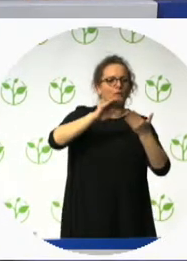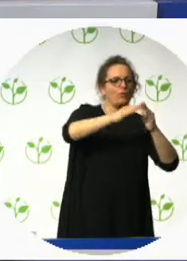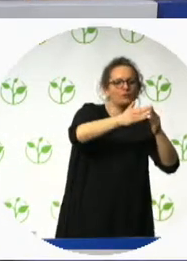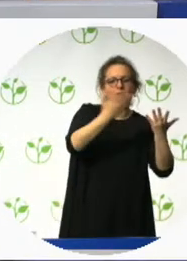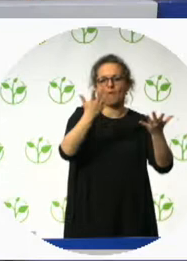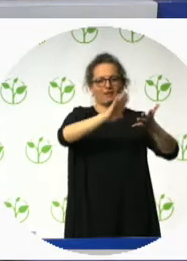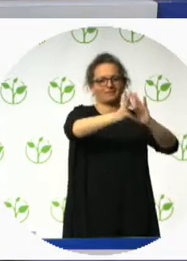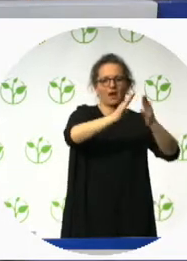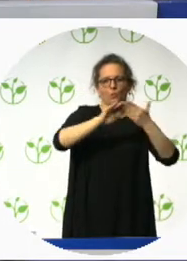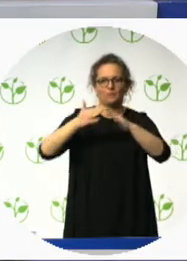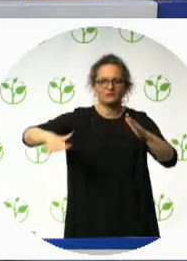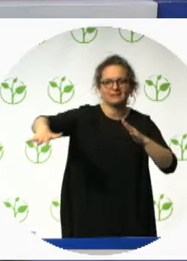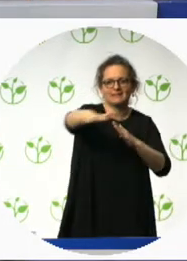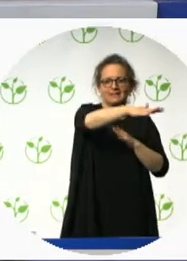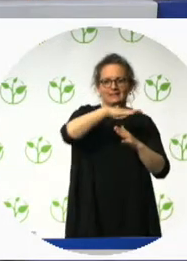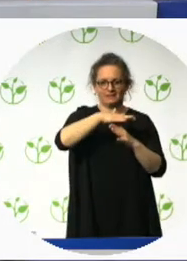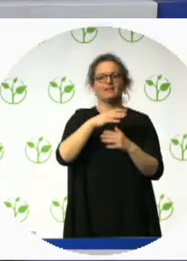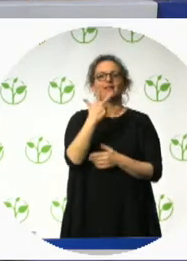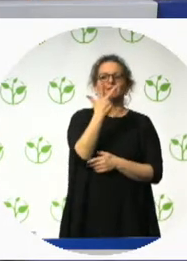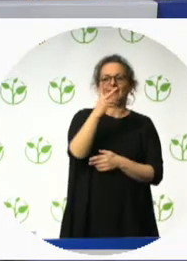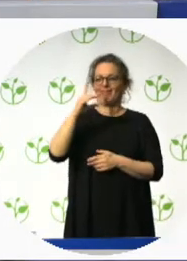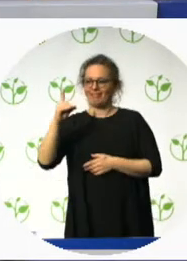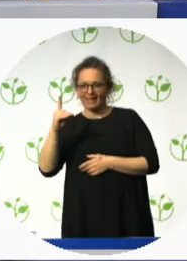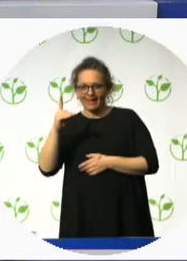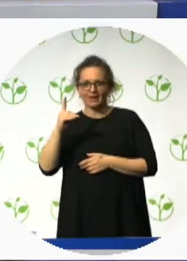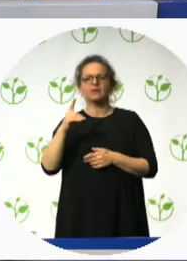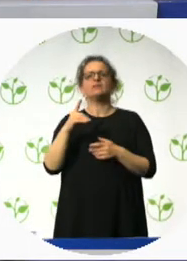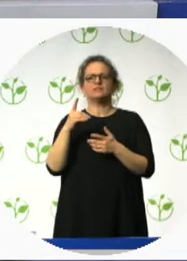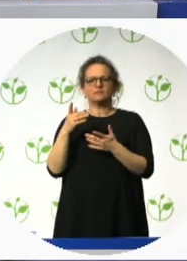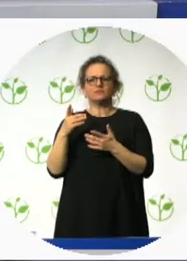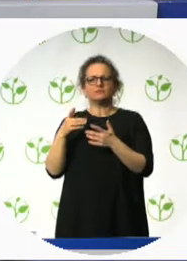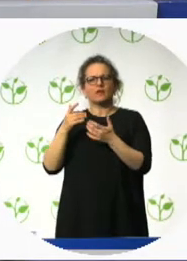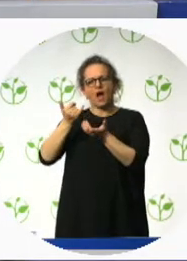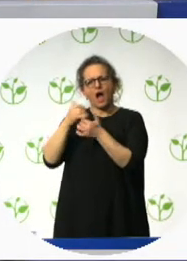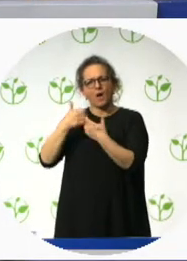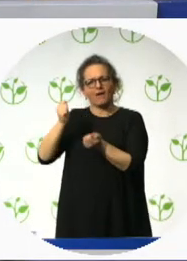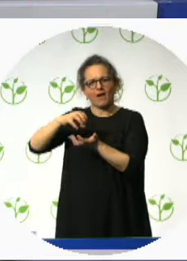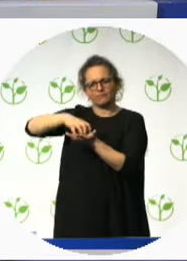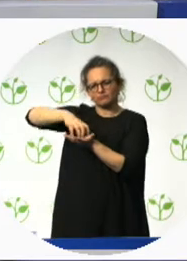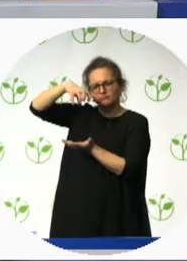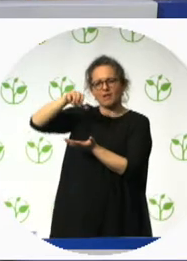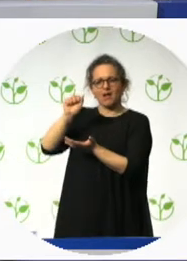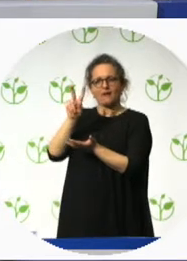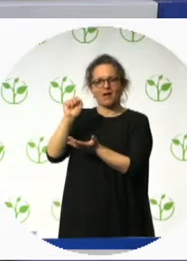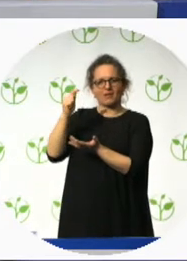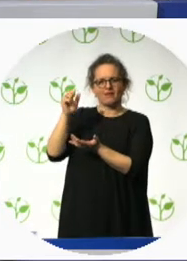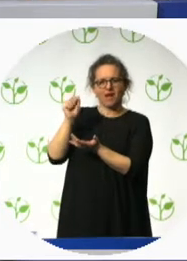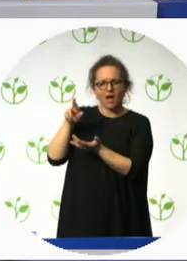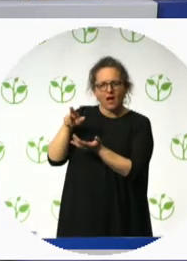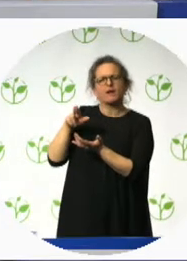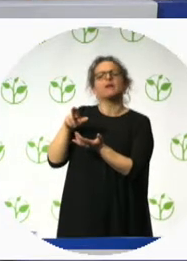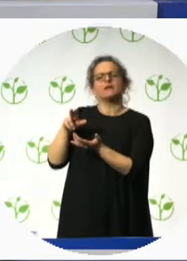and an animation deaf people to build up an sign language